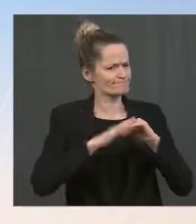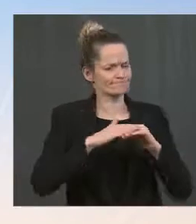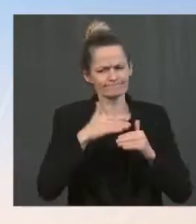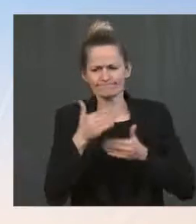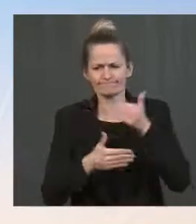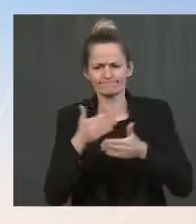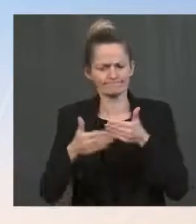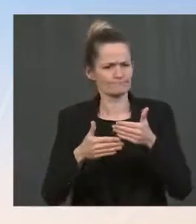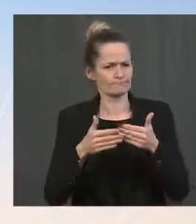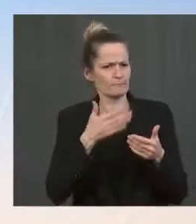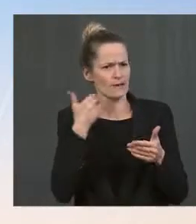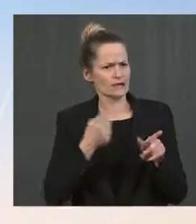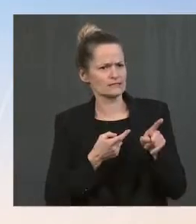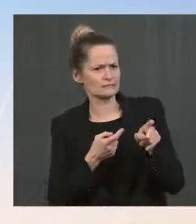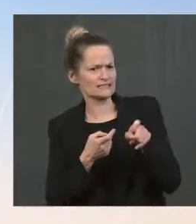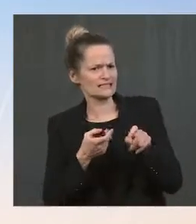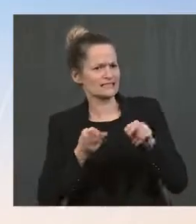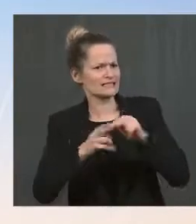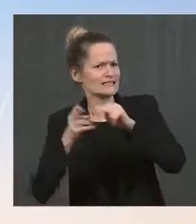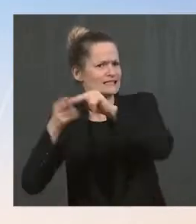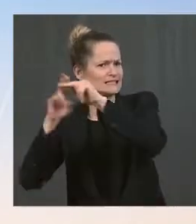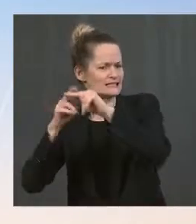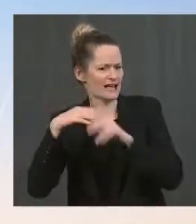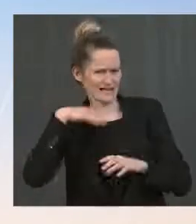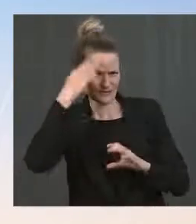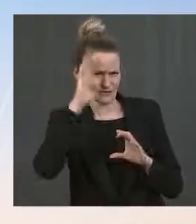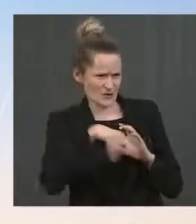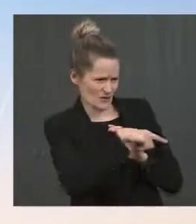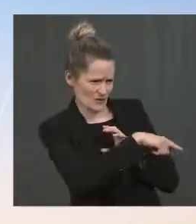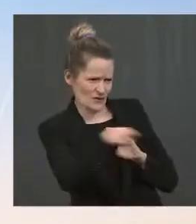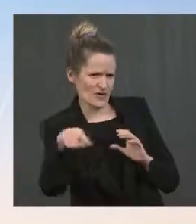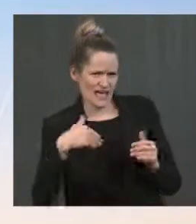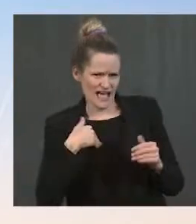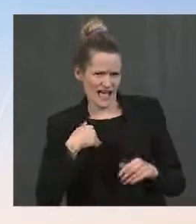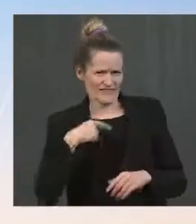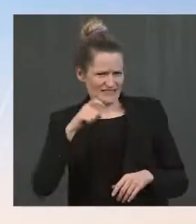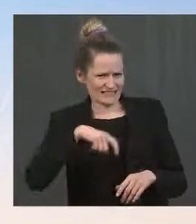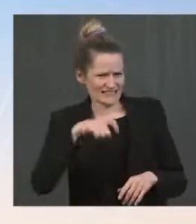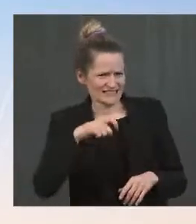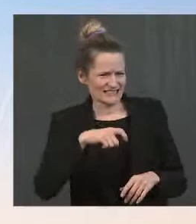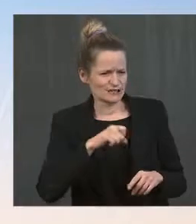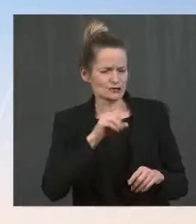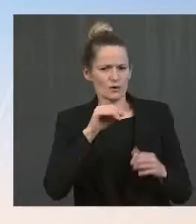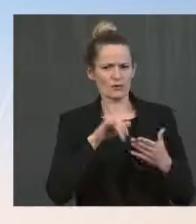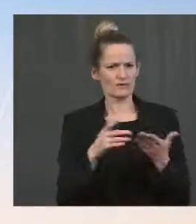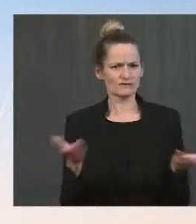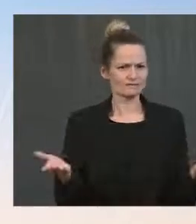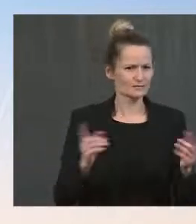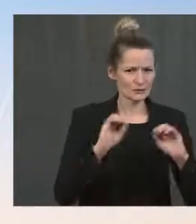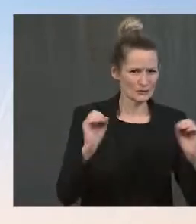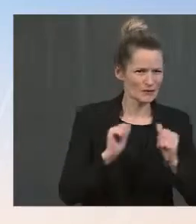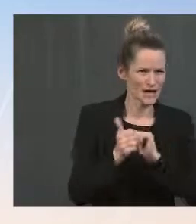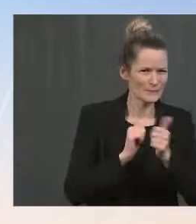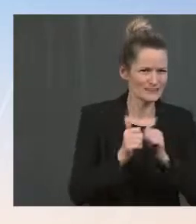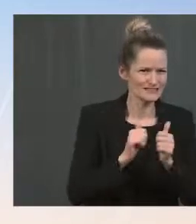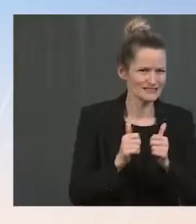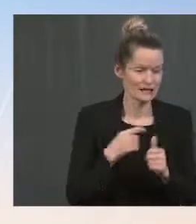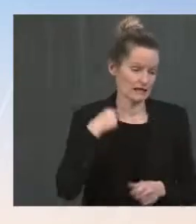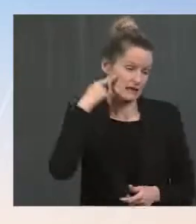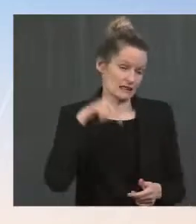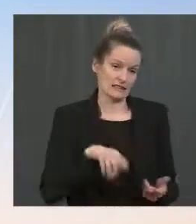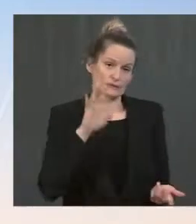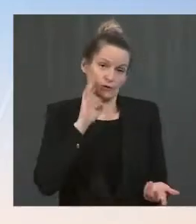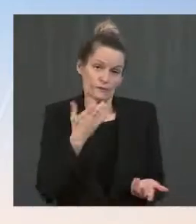need for this, where there are not competitive markets, and the reaction to this has been quite favorable. I would anticipate and expect